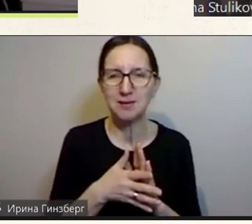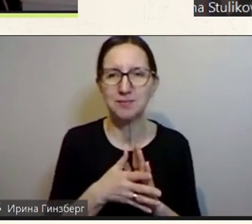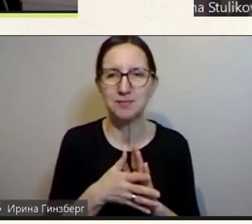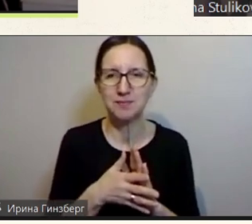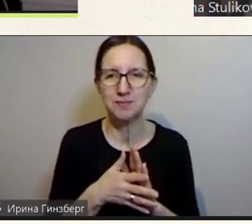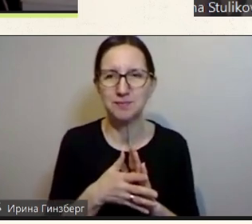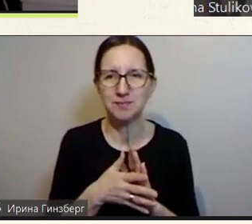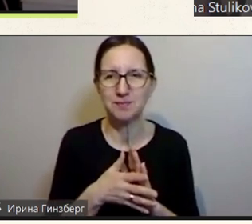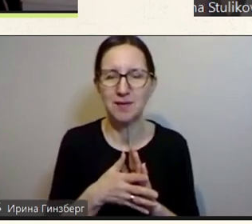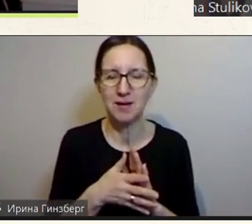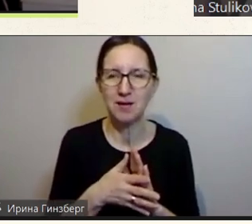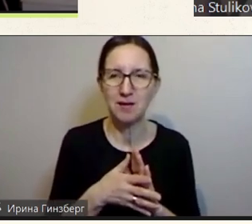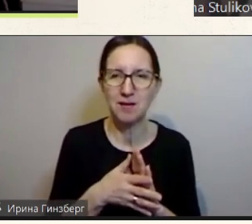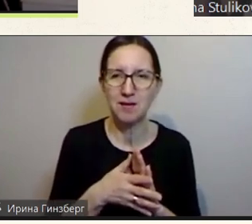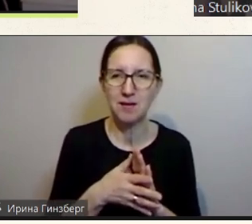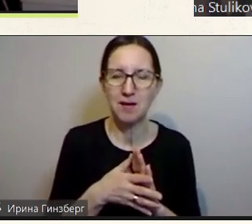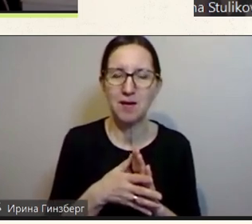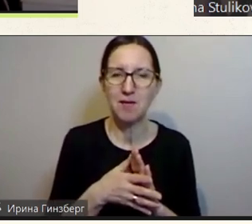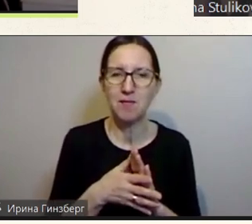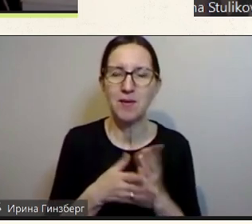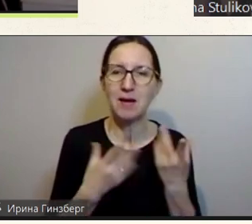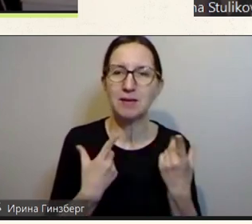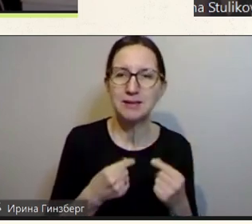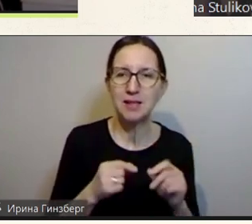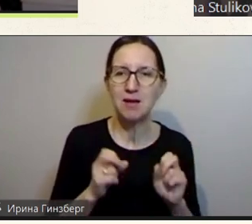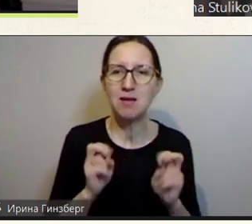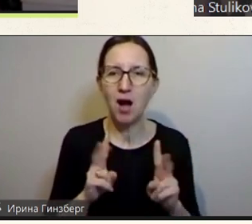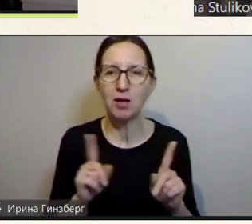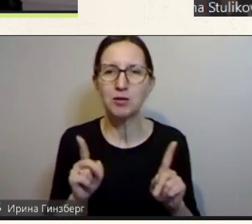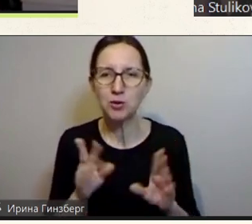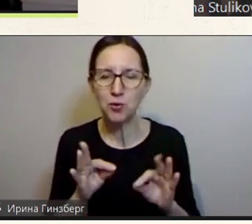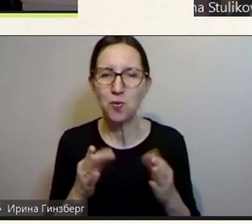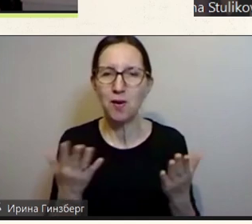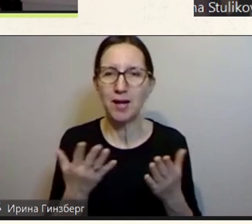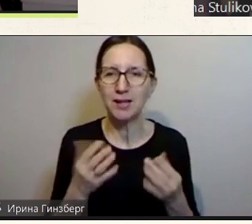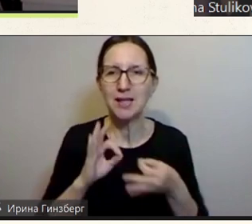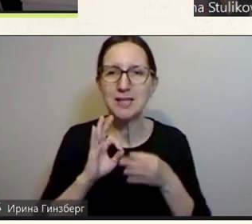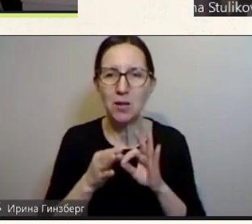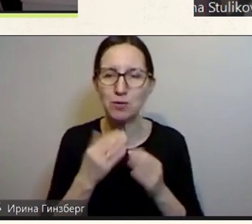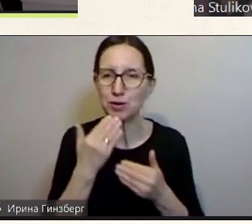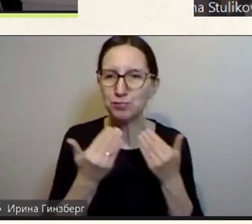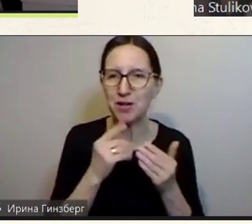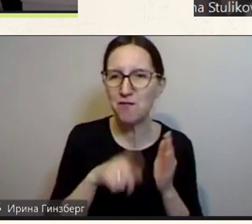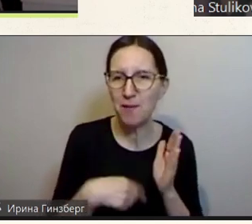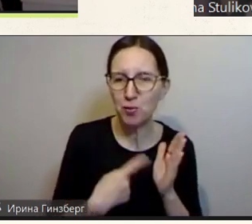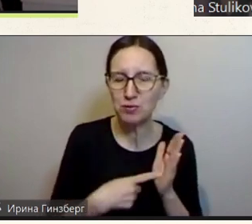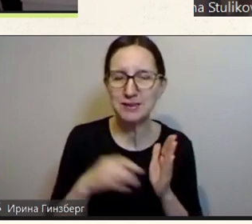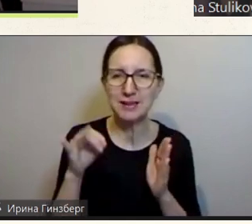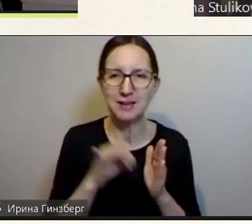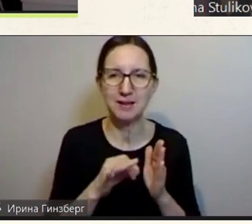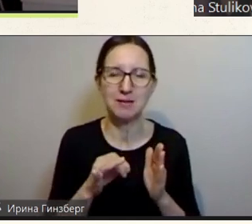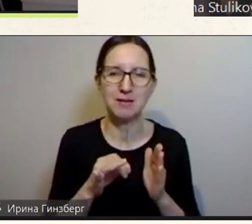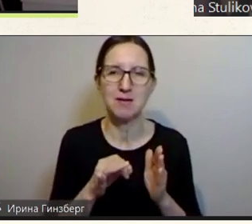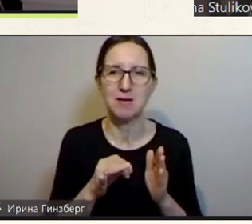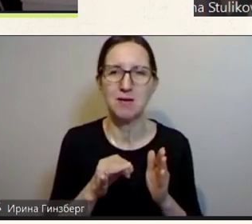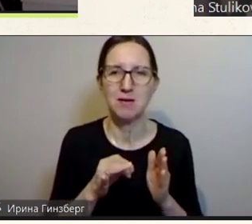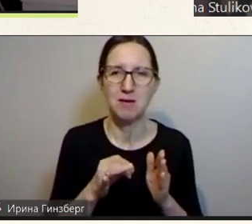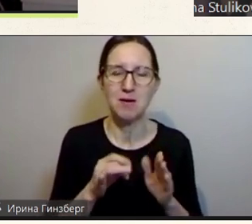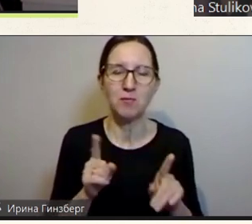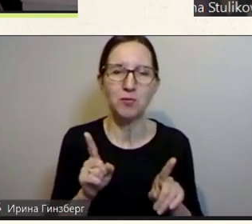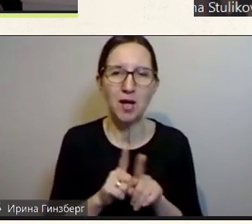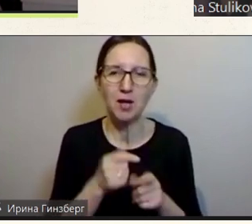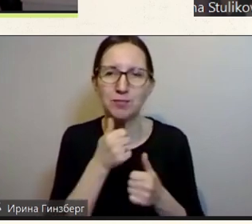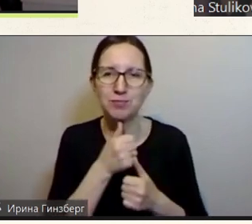the straight line. That is absolutely hard to imagine. What difficult issues